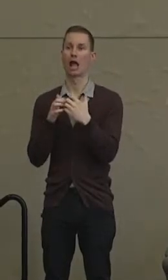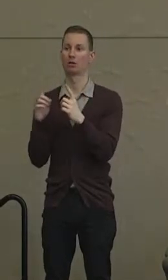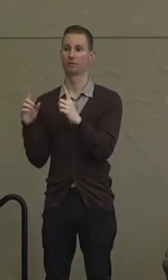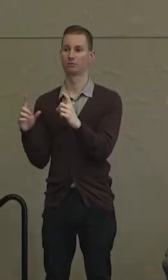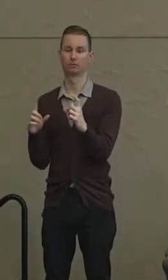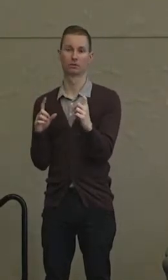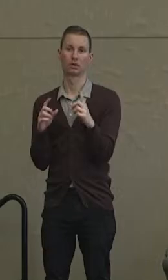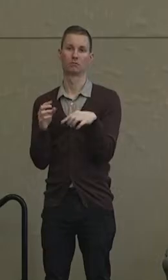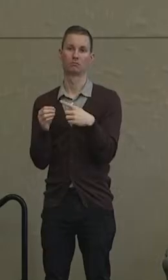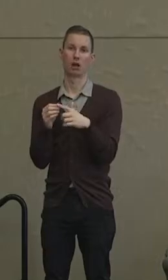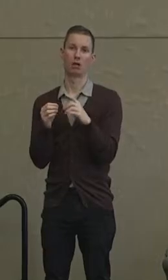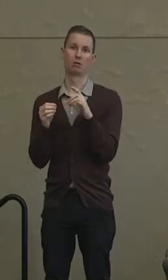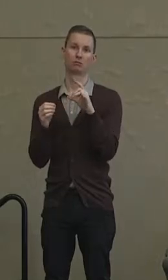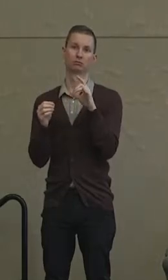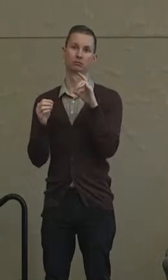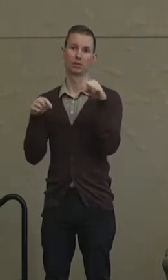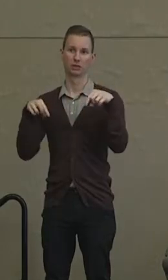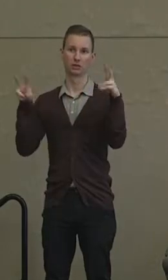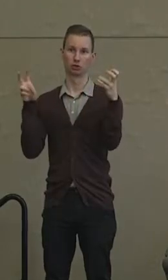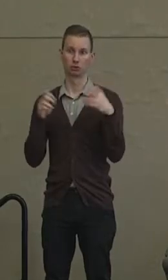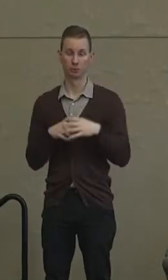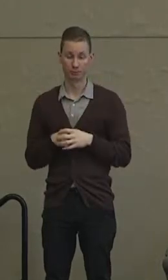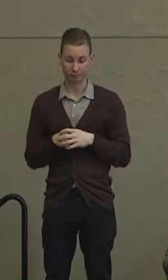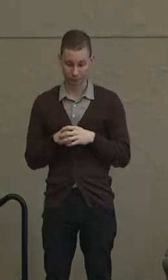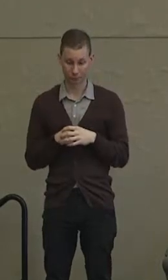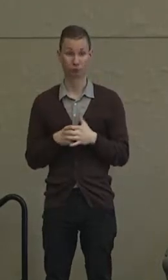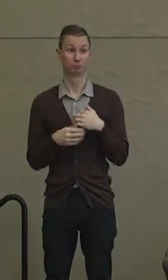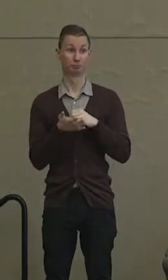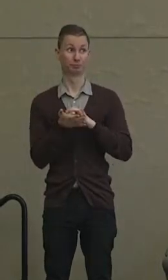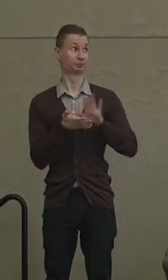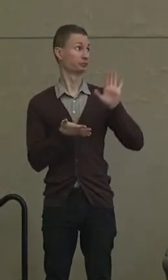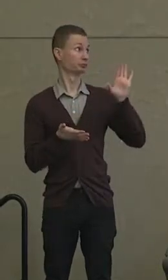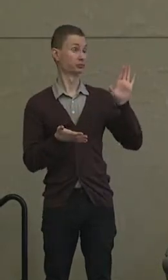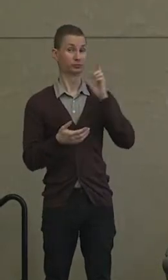photography about it. So I documented her story